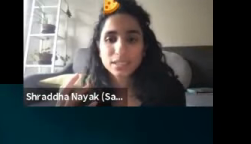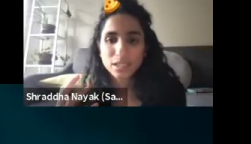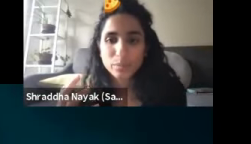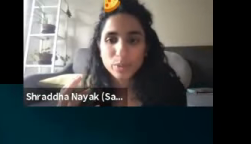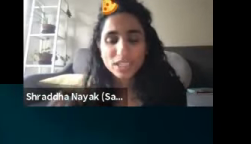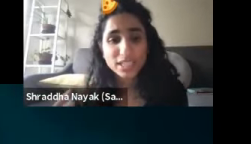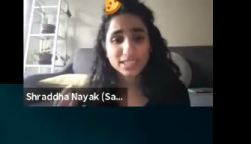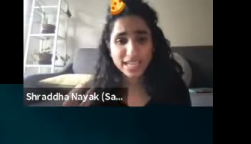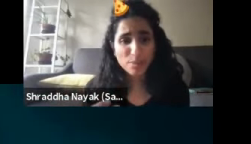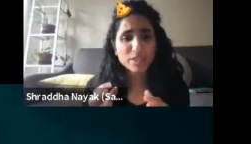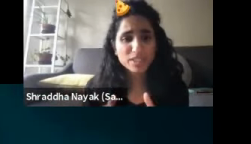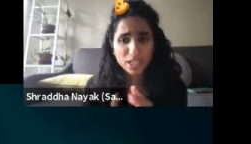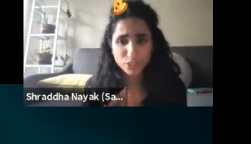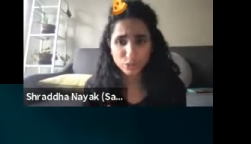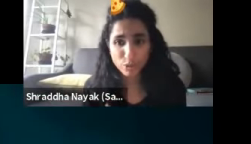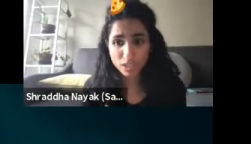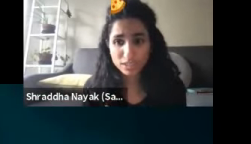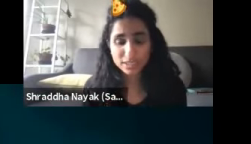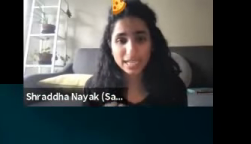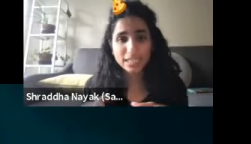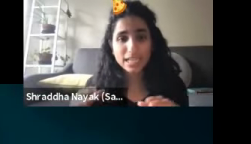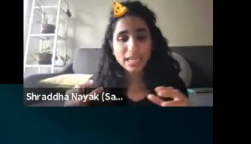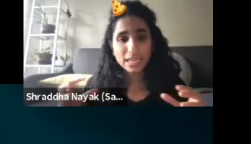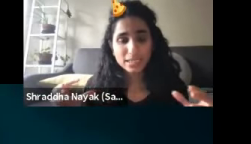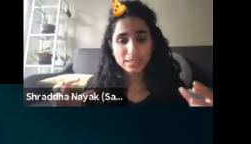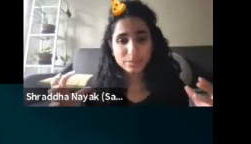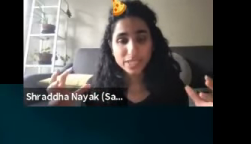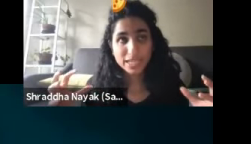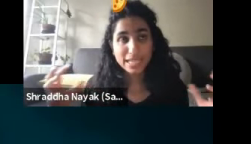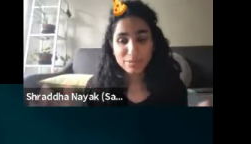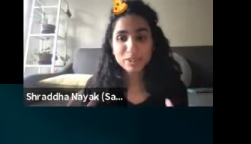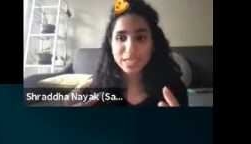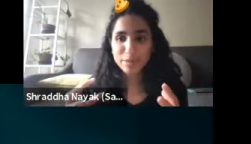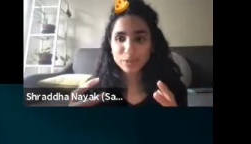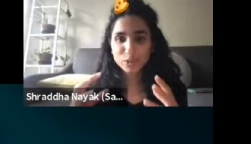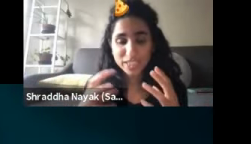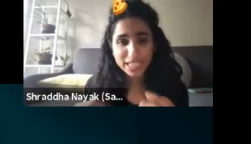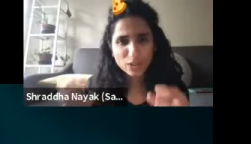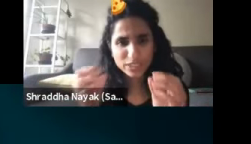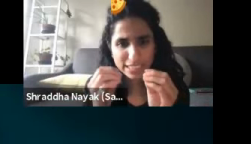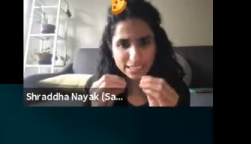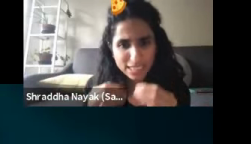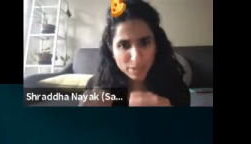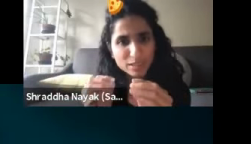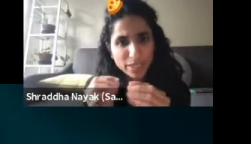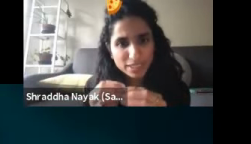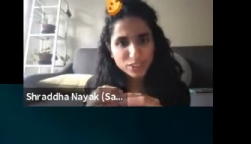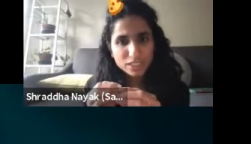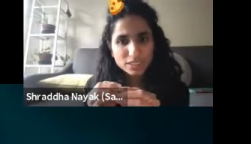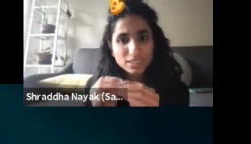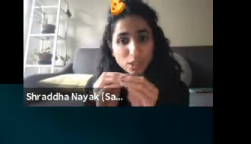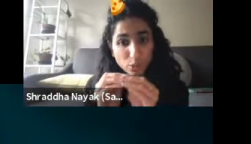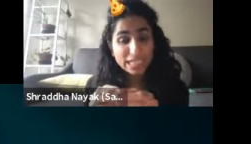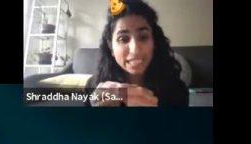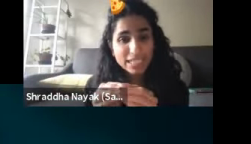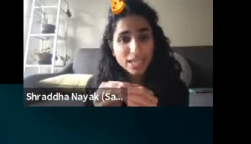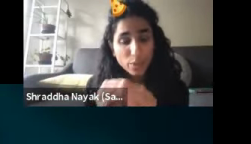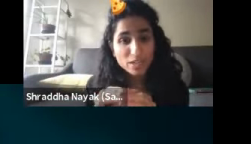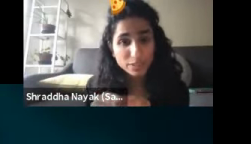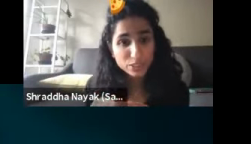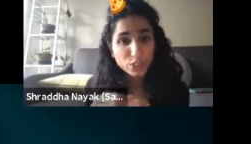this process that happens in our neurons that enables them to send out these chemical messengers